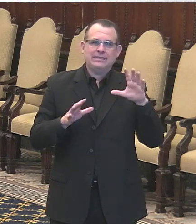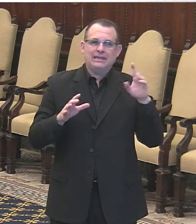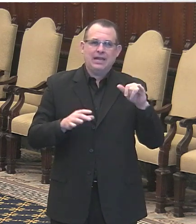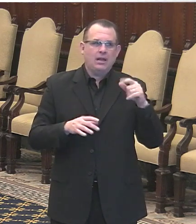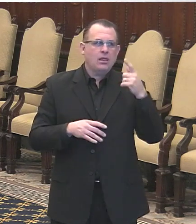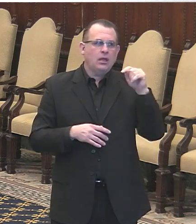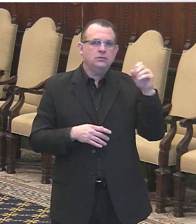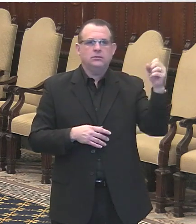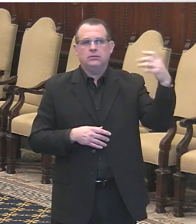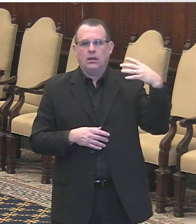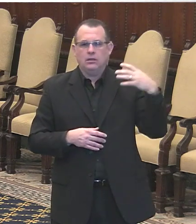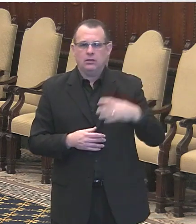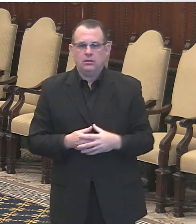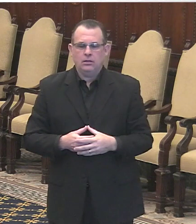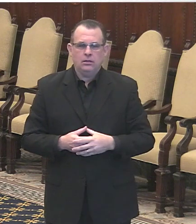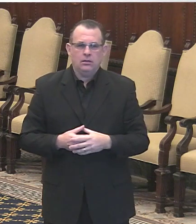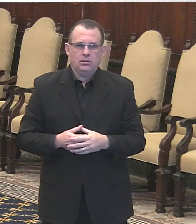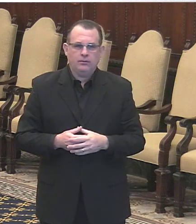Because